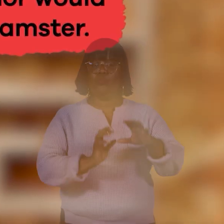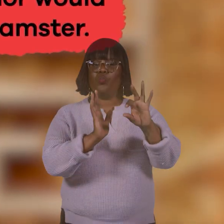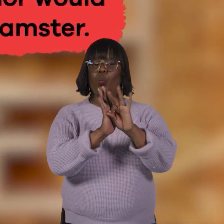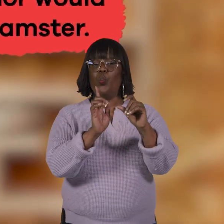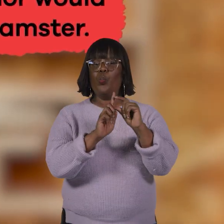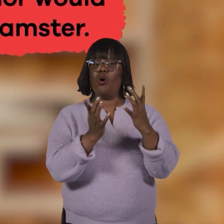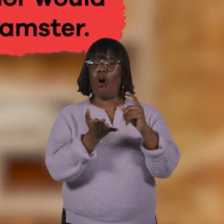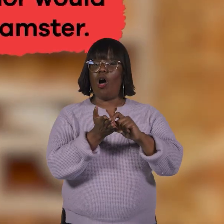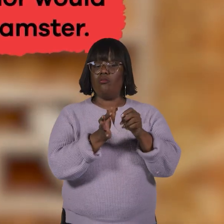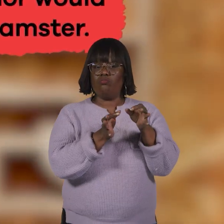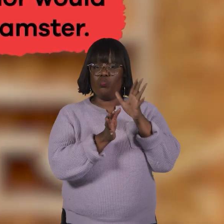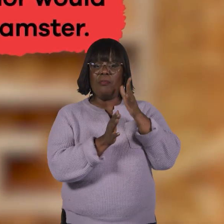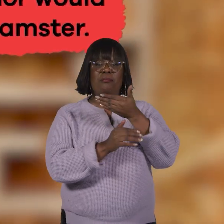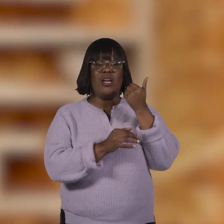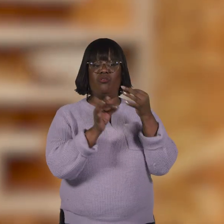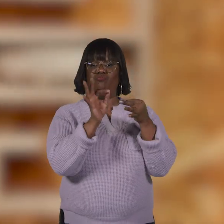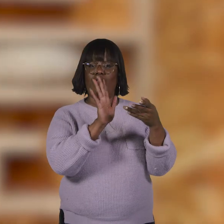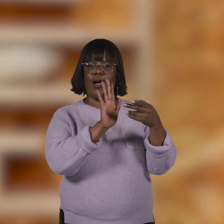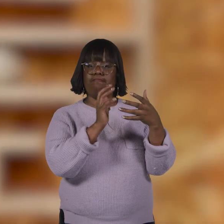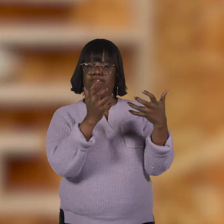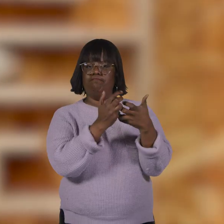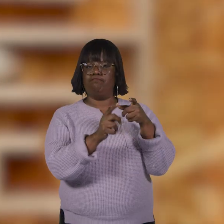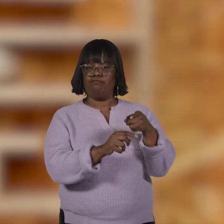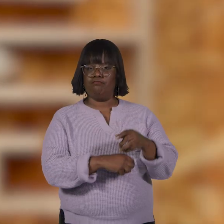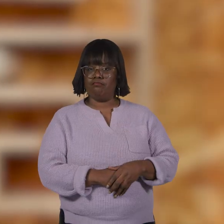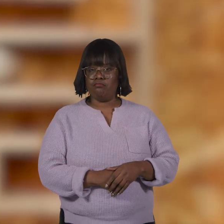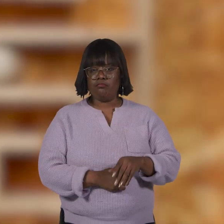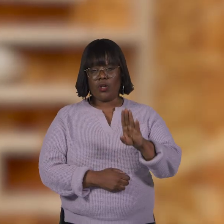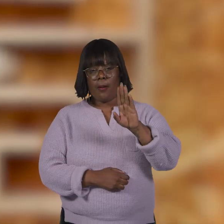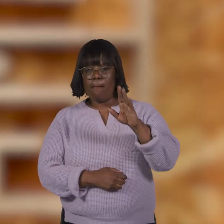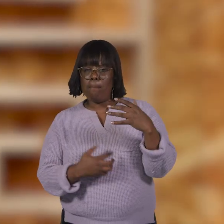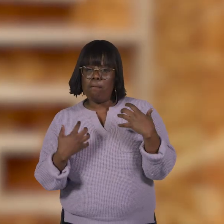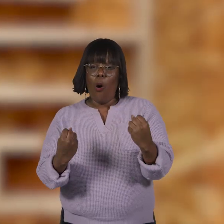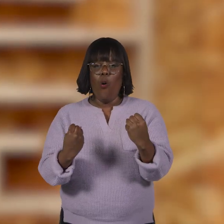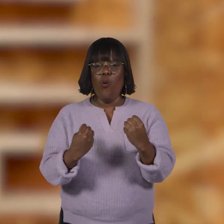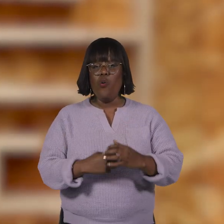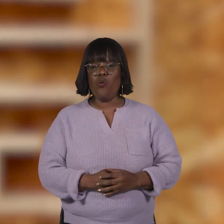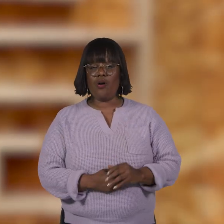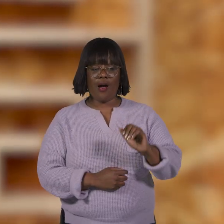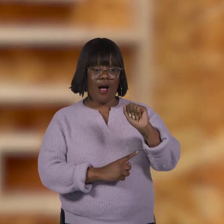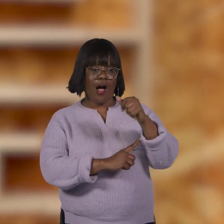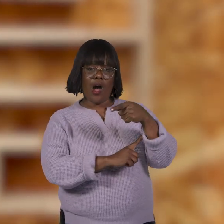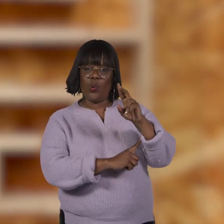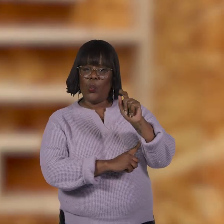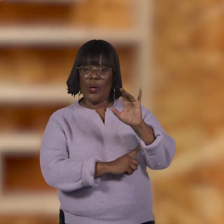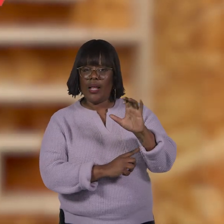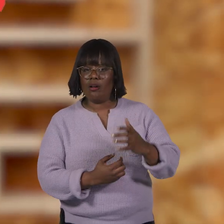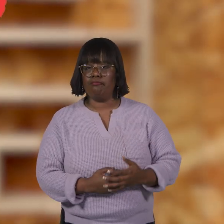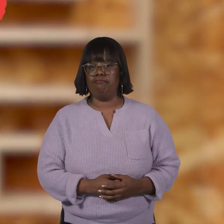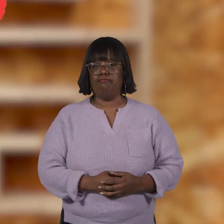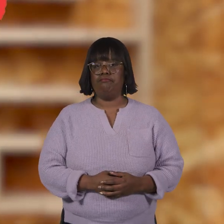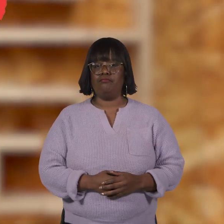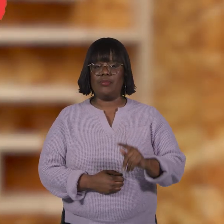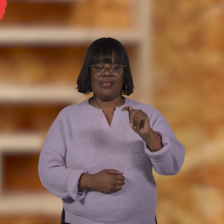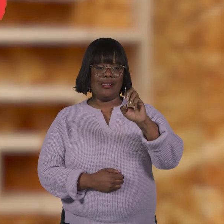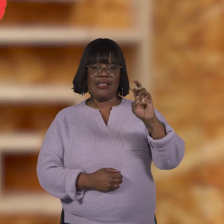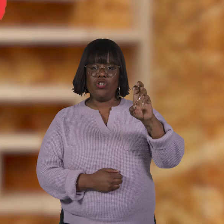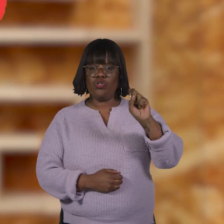say best describes the hamster a bald b aquatic c